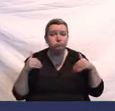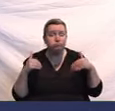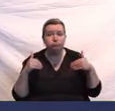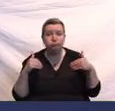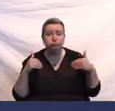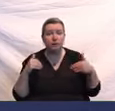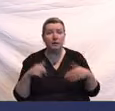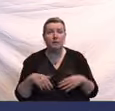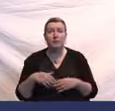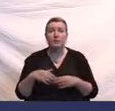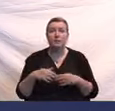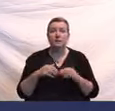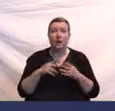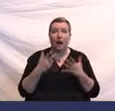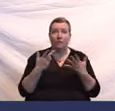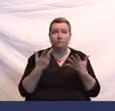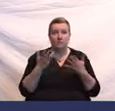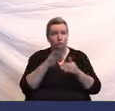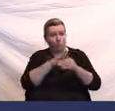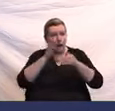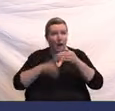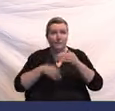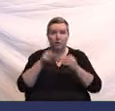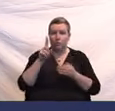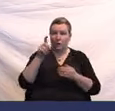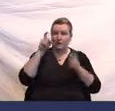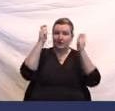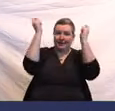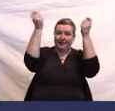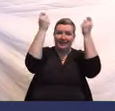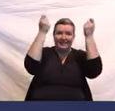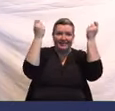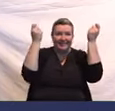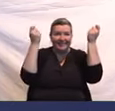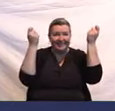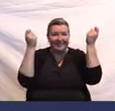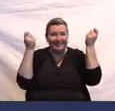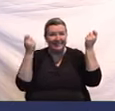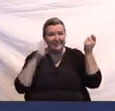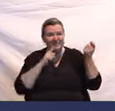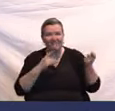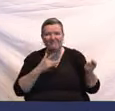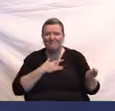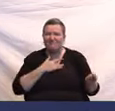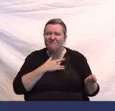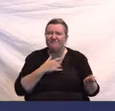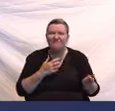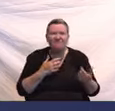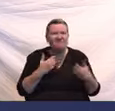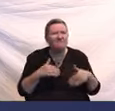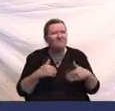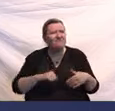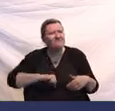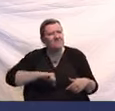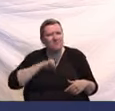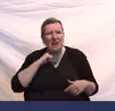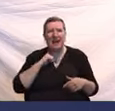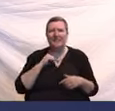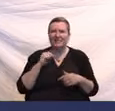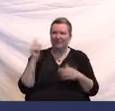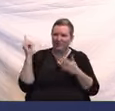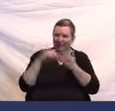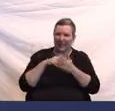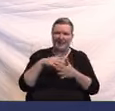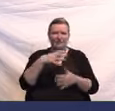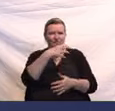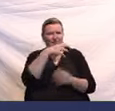wrap up our 100th anniversary and to the sense of pride as those 100 troopers marched out and surrounded us during the